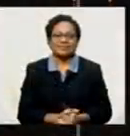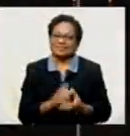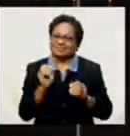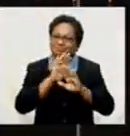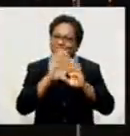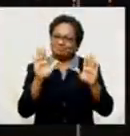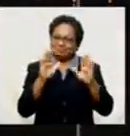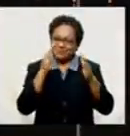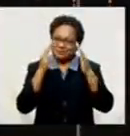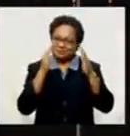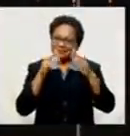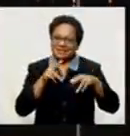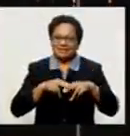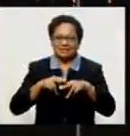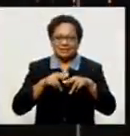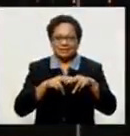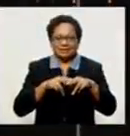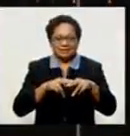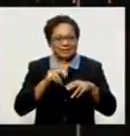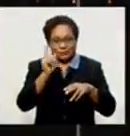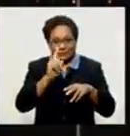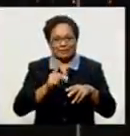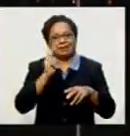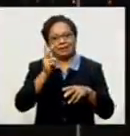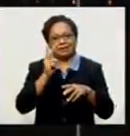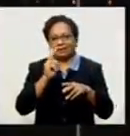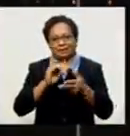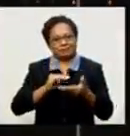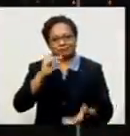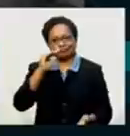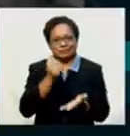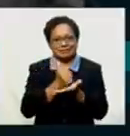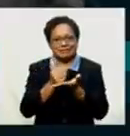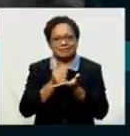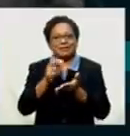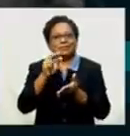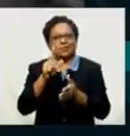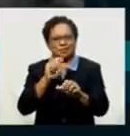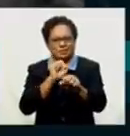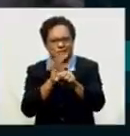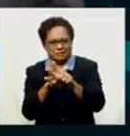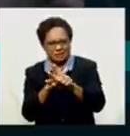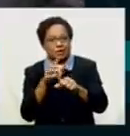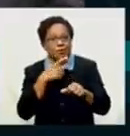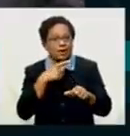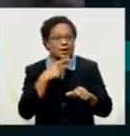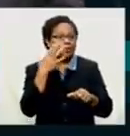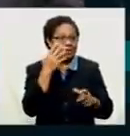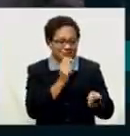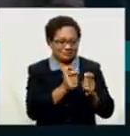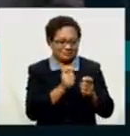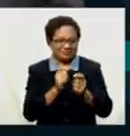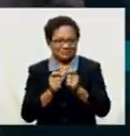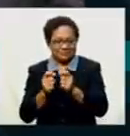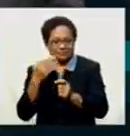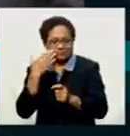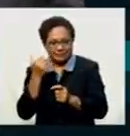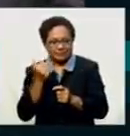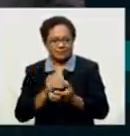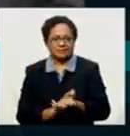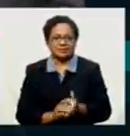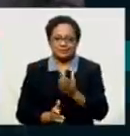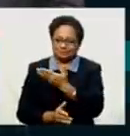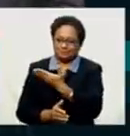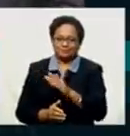Bulawinaka, Fiji. Another day of double-digit COVID-19 cases from the latest round of testing. For details, we join Koroi